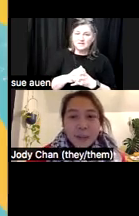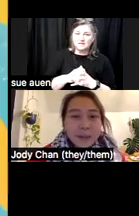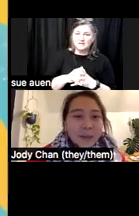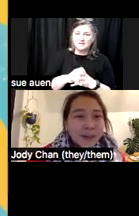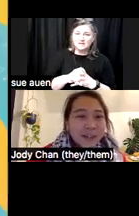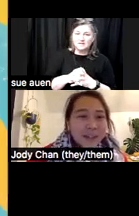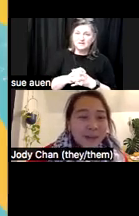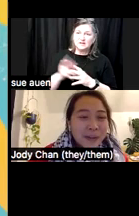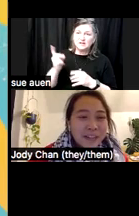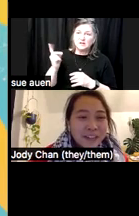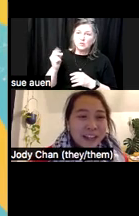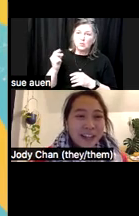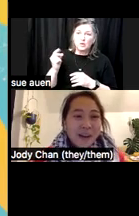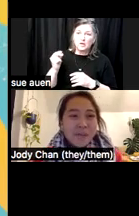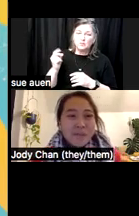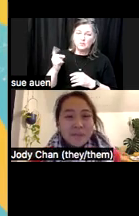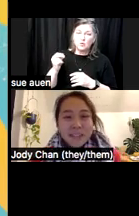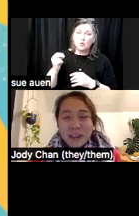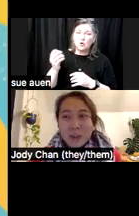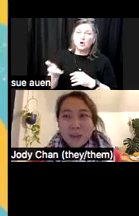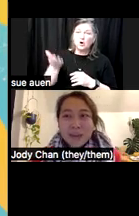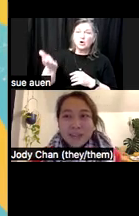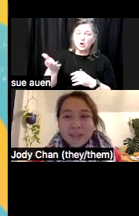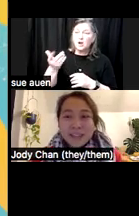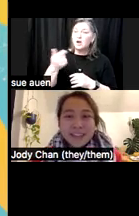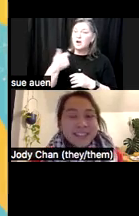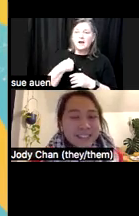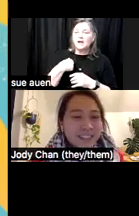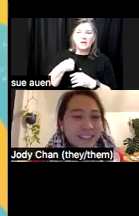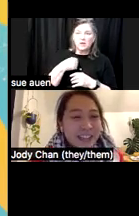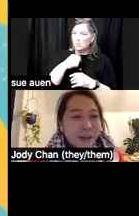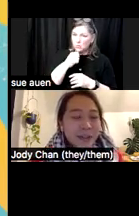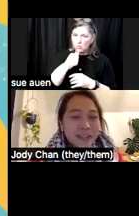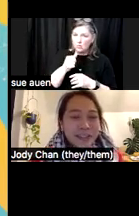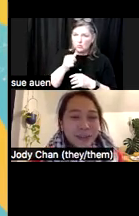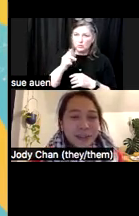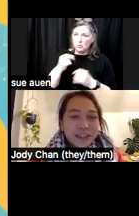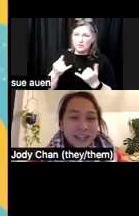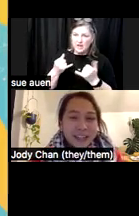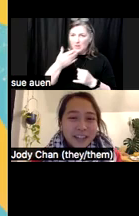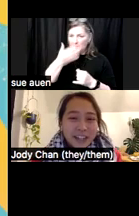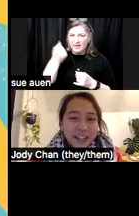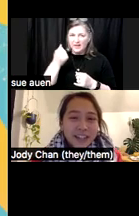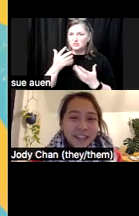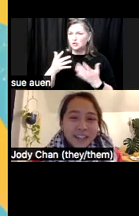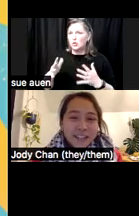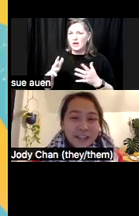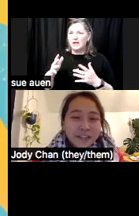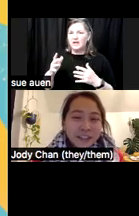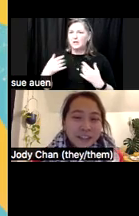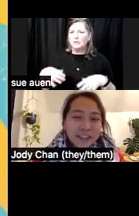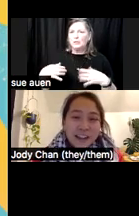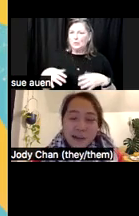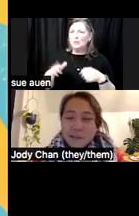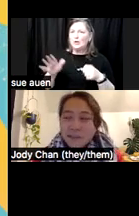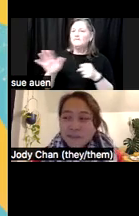And one more offering. I won't get us to do this now because it's been already a very